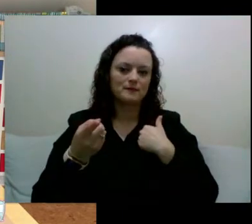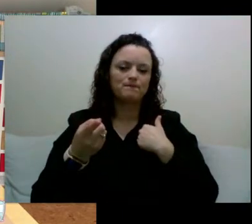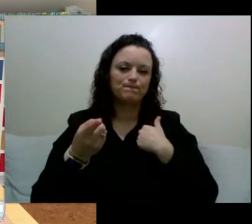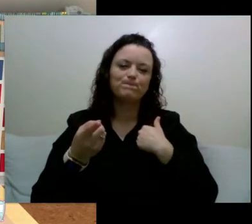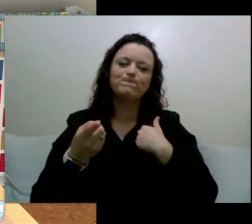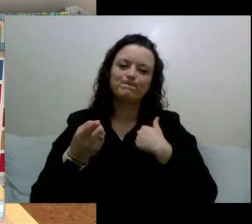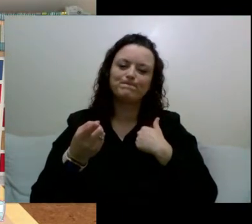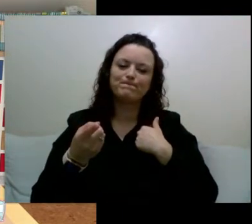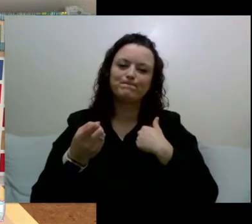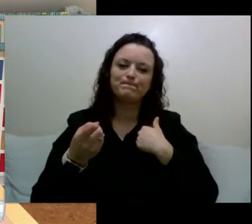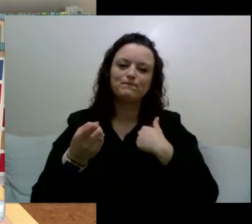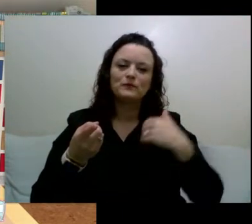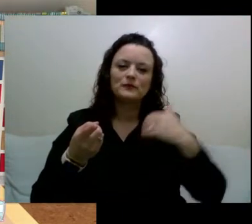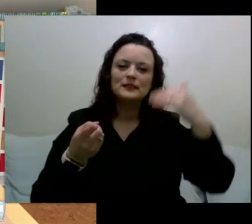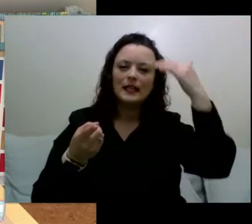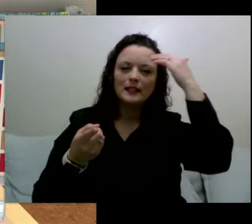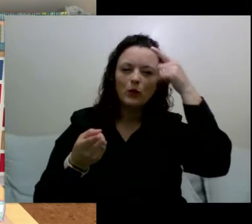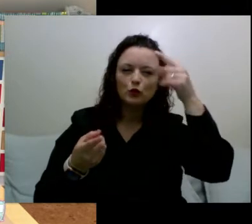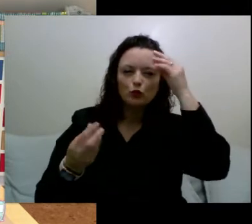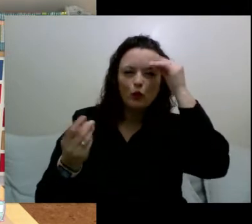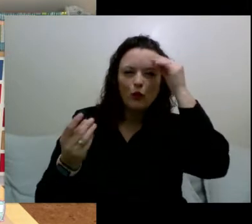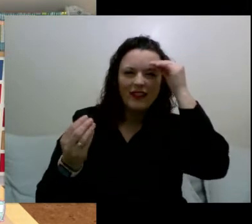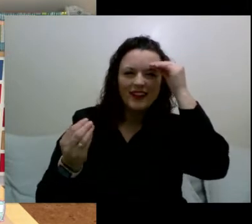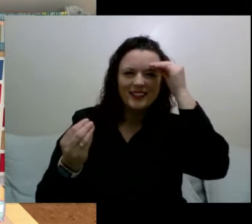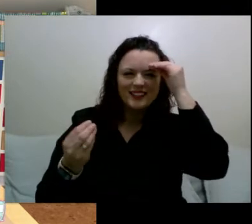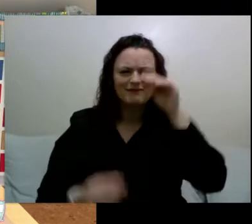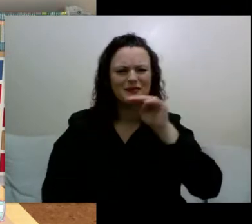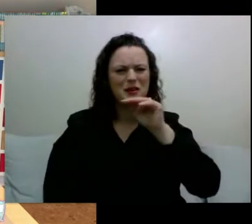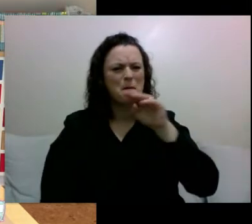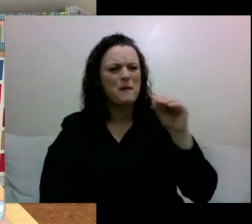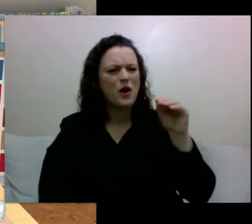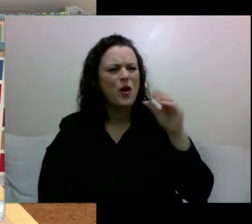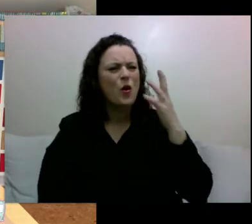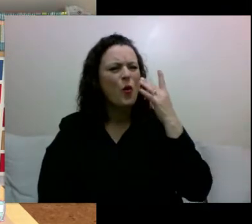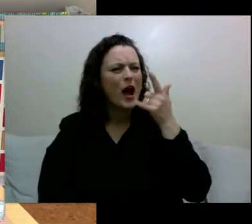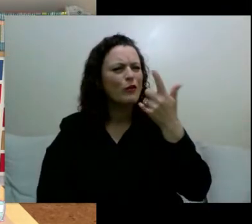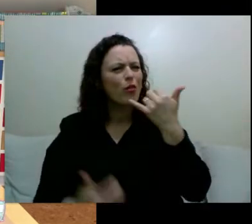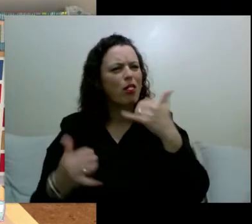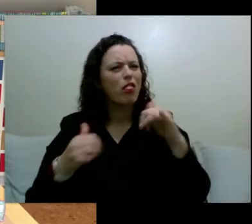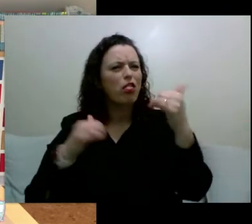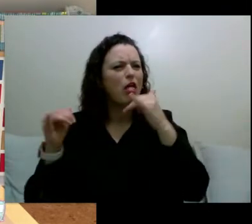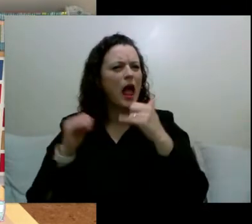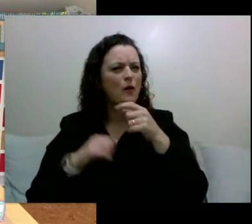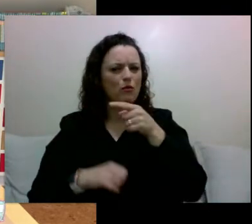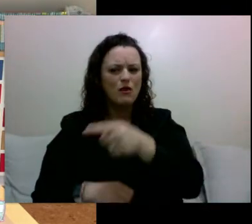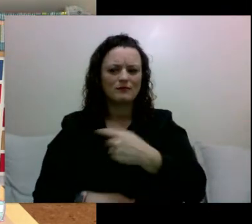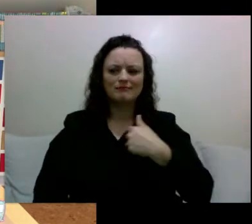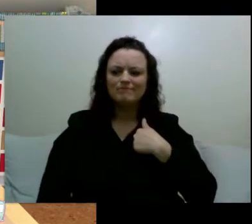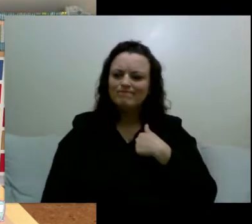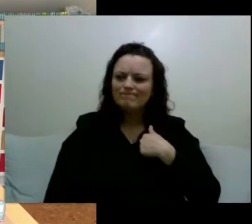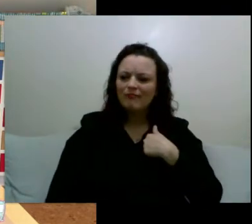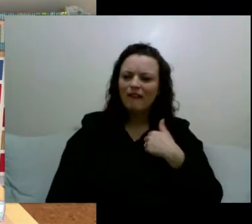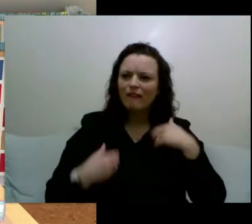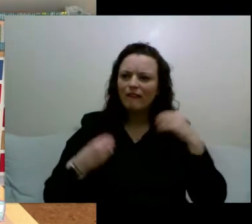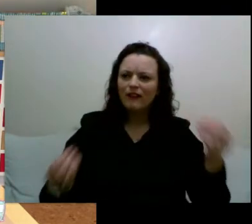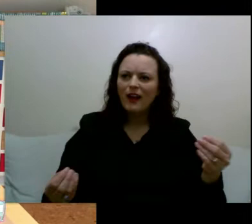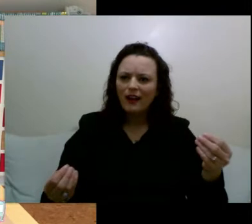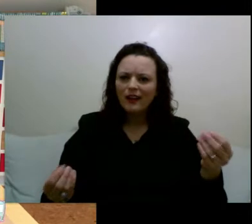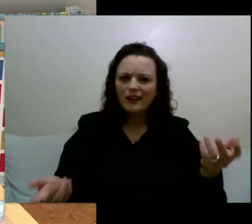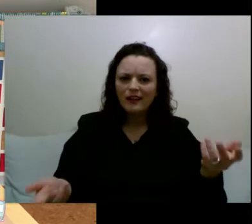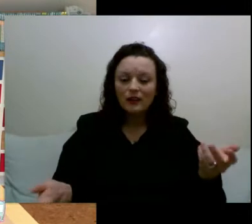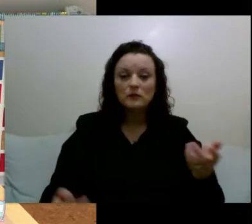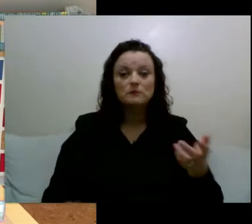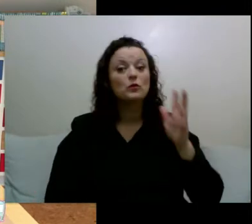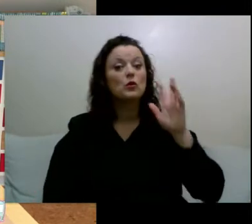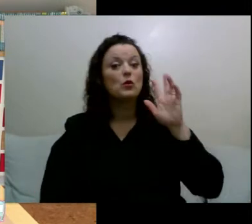saying right now. What? Mother, why do you get to play with these and I don't? Well, if you go to the Kennedy